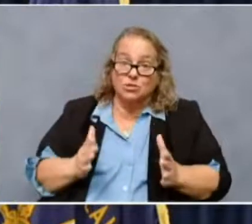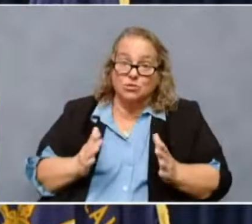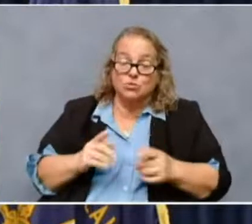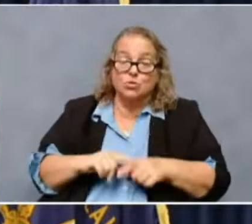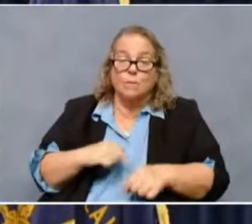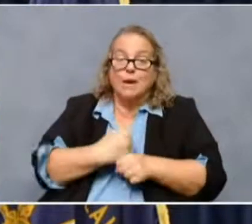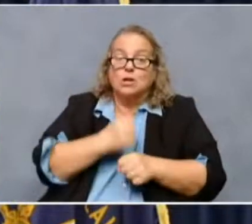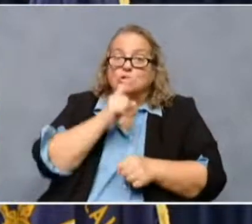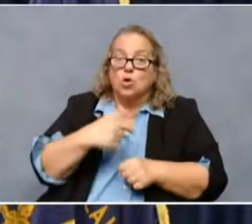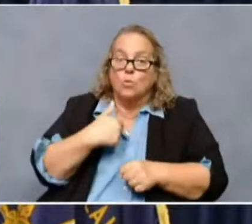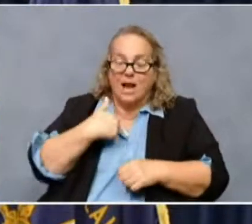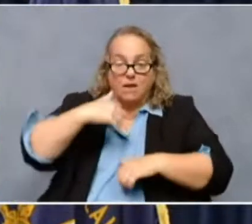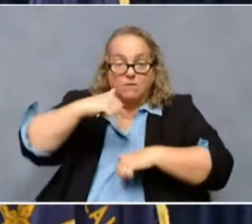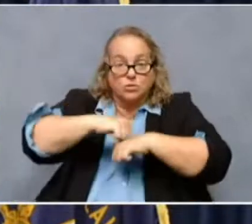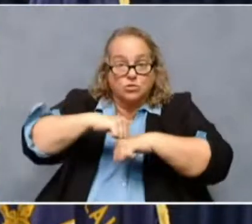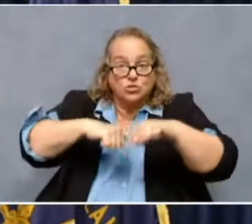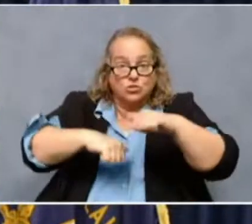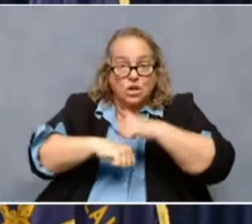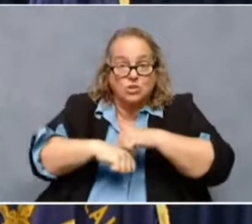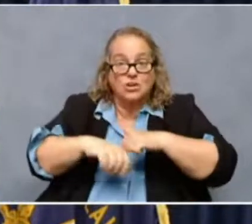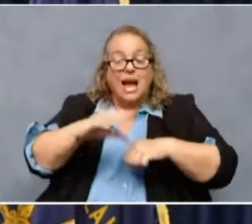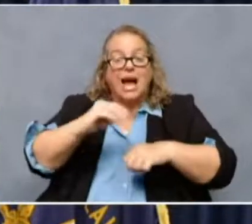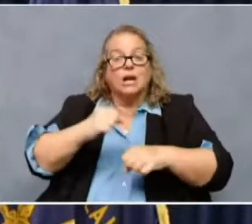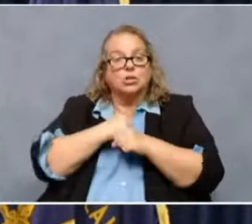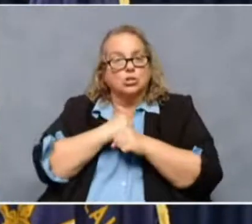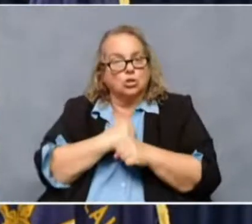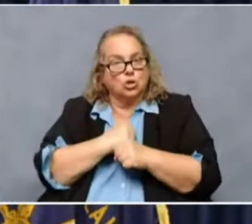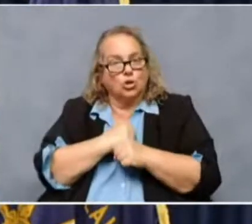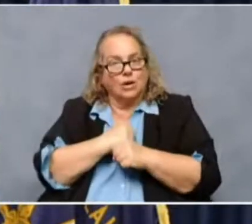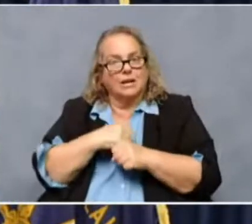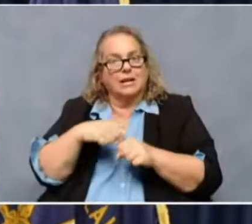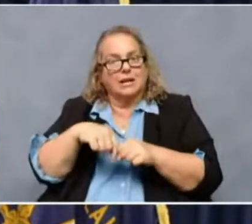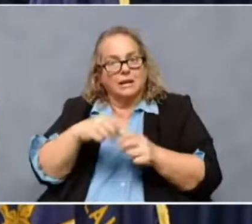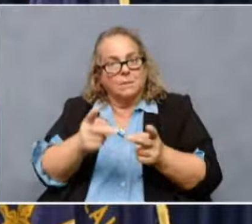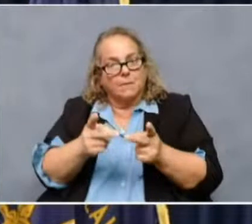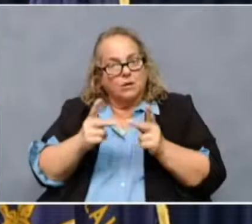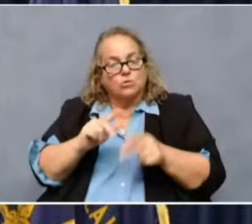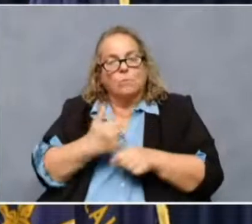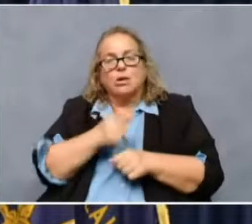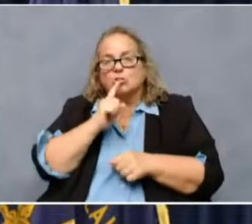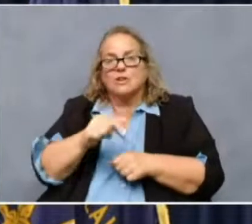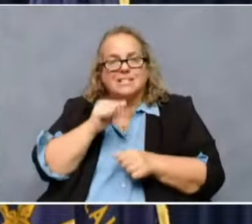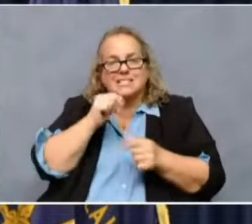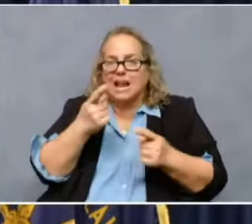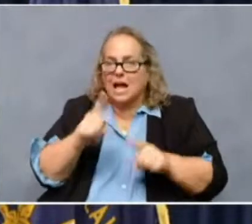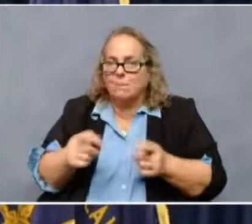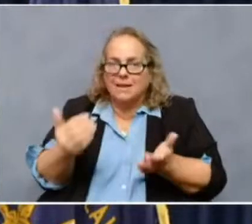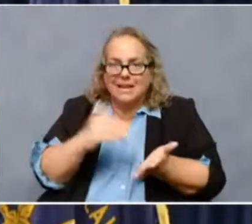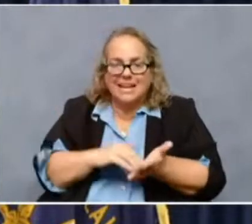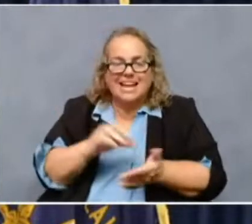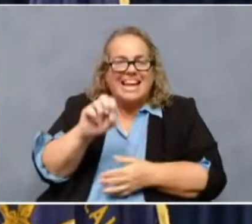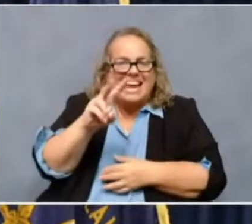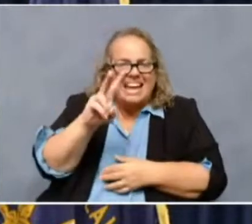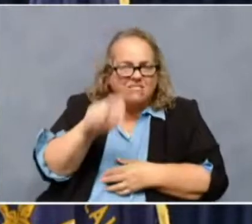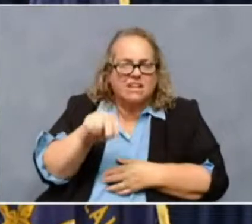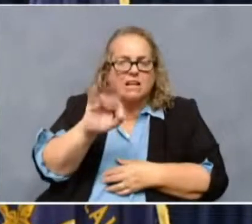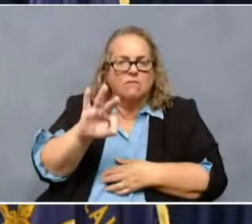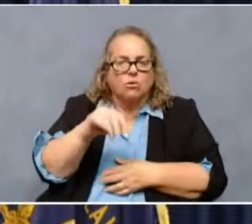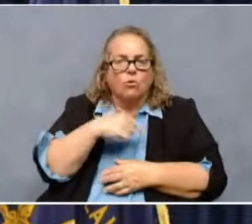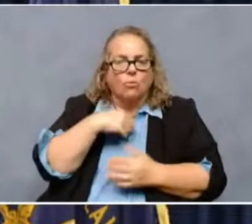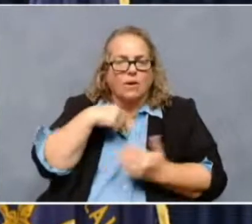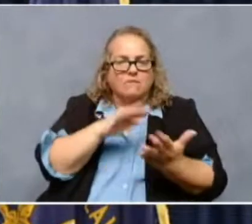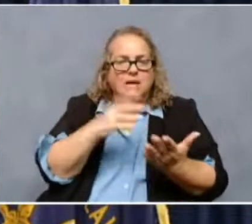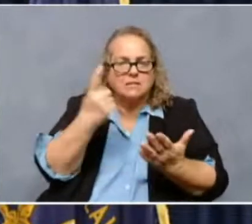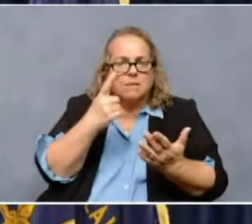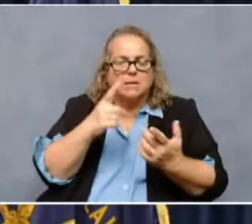and the security in place to make sure this never happens again, even if we face something as unprecedented